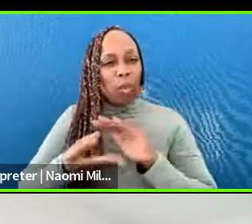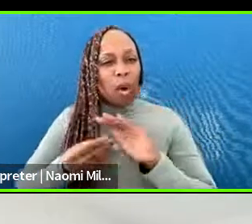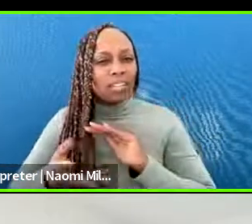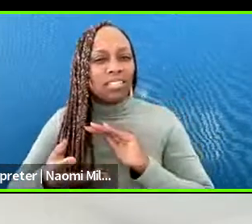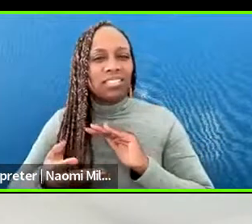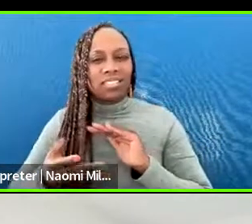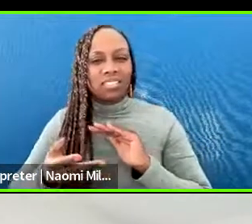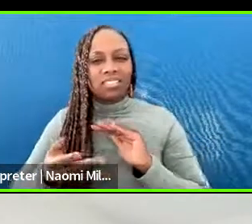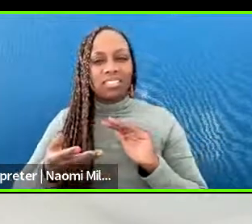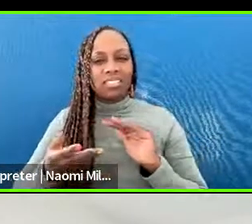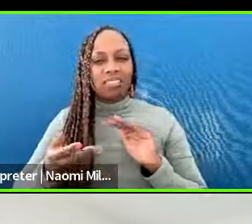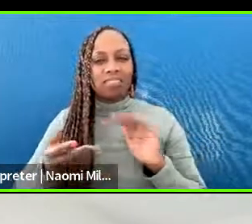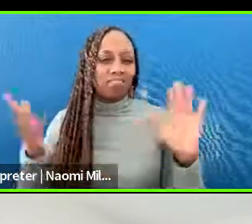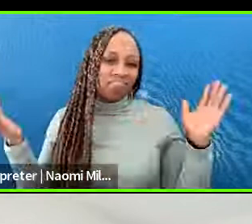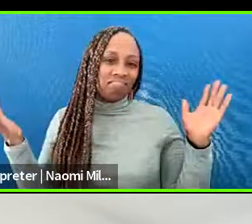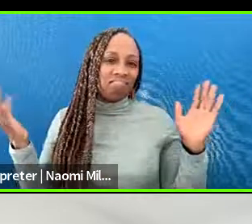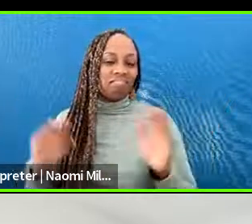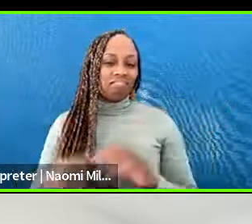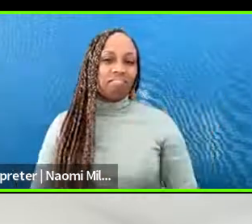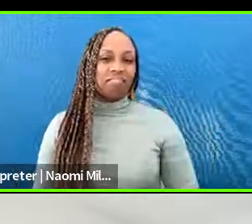Check.